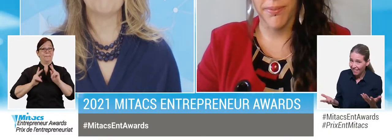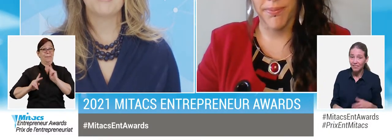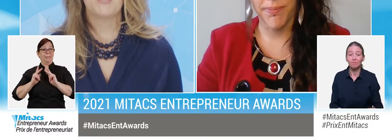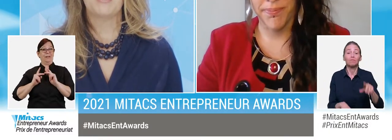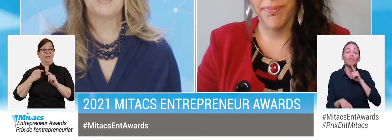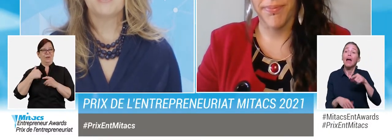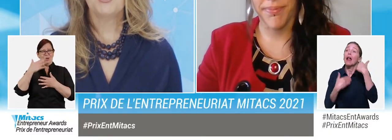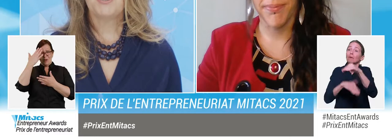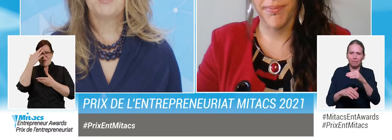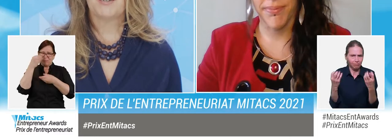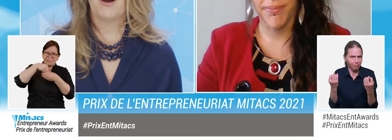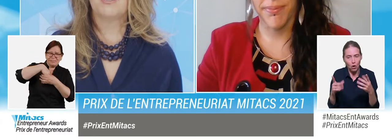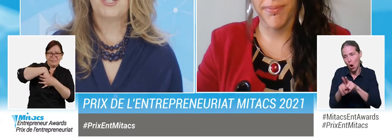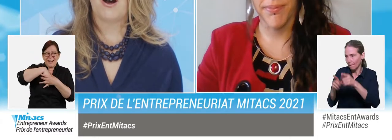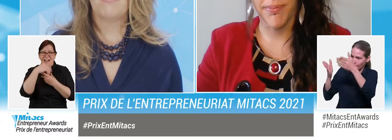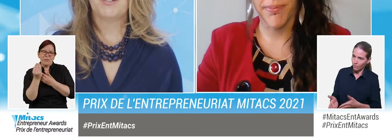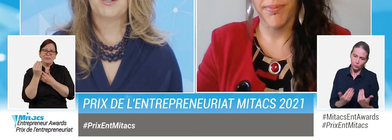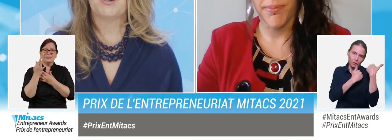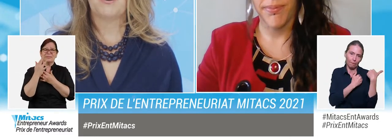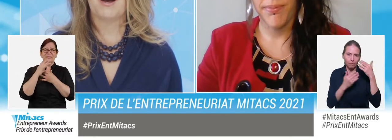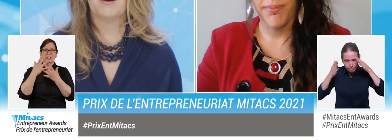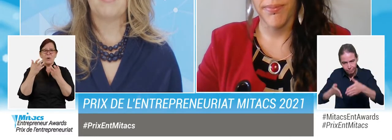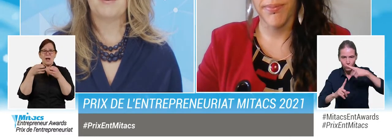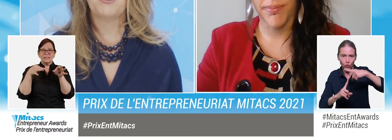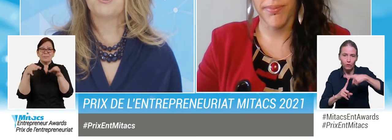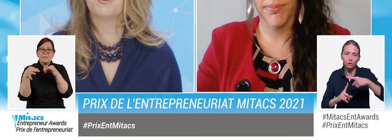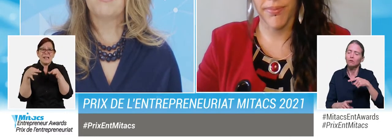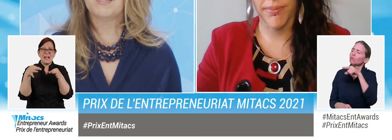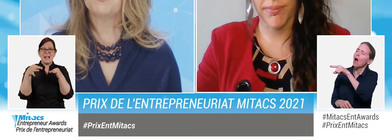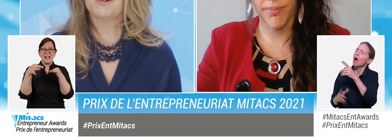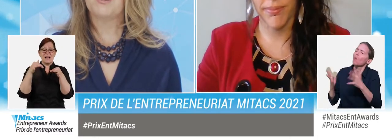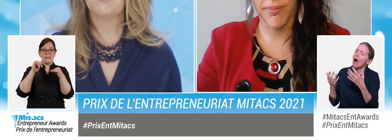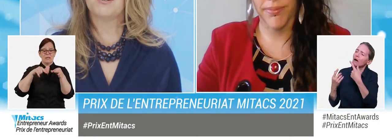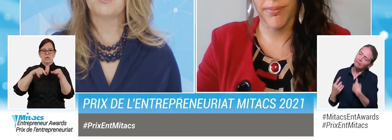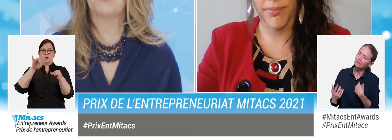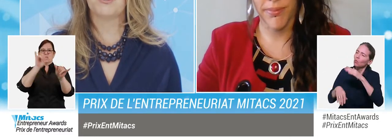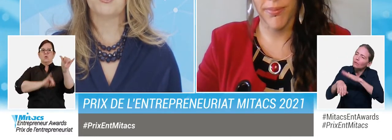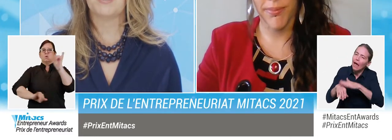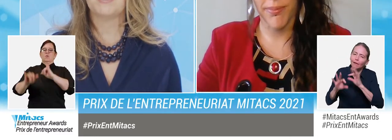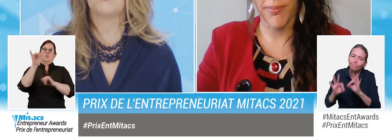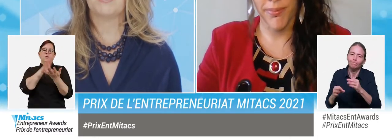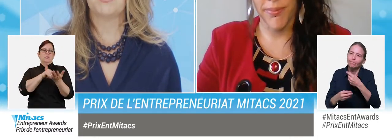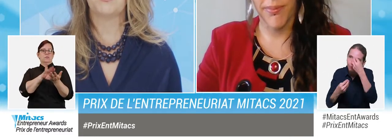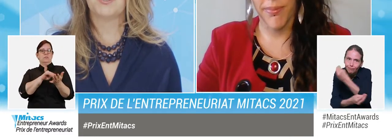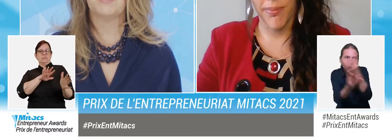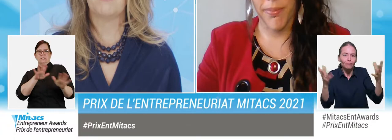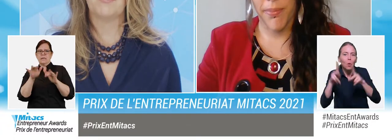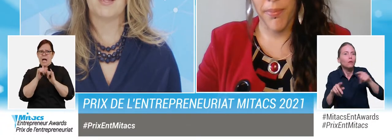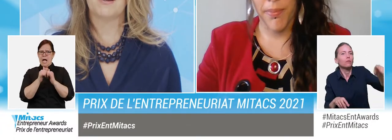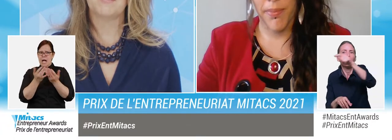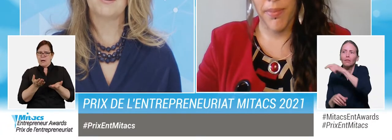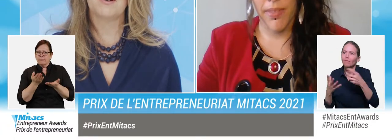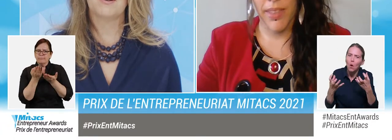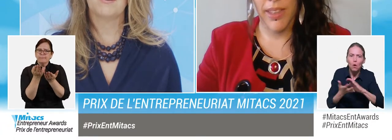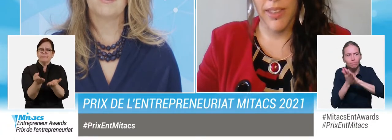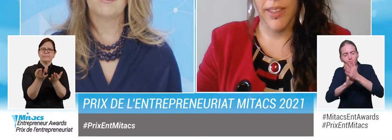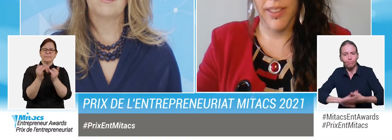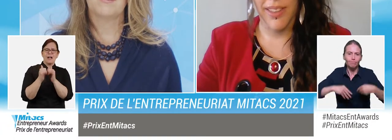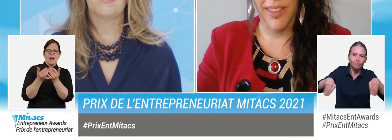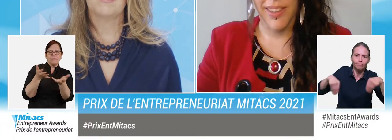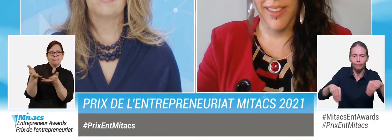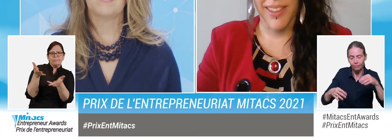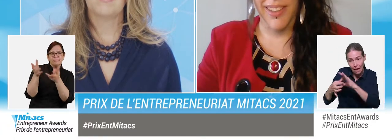So, and as Chief Technology Officer, Beatrice, what advice would you give to those commercializing the research that they've developed?